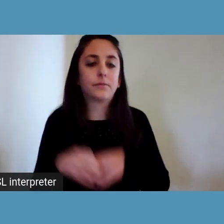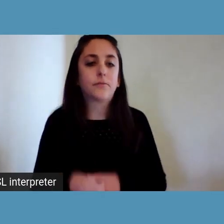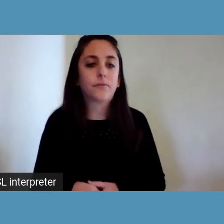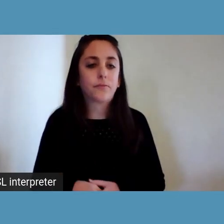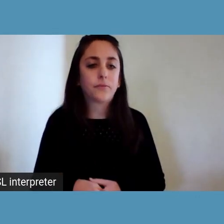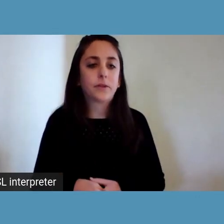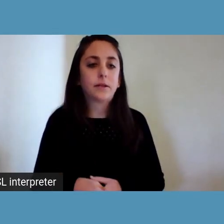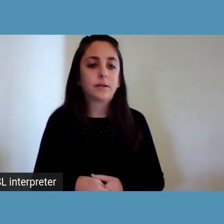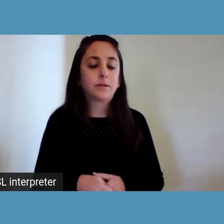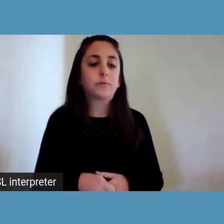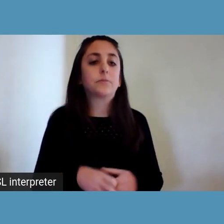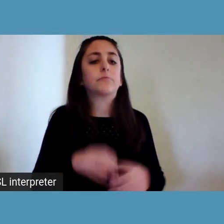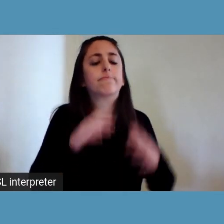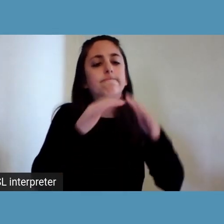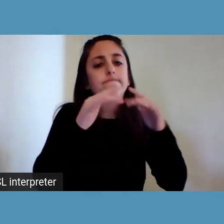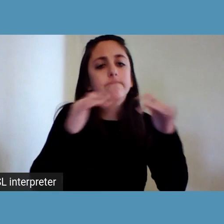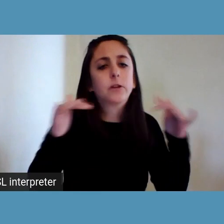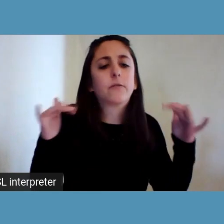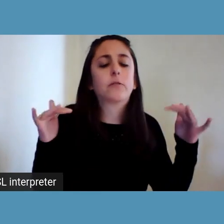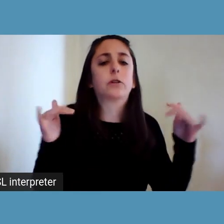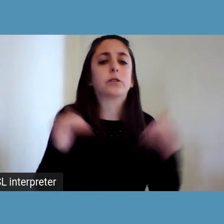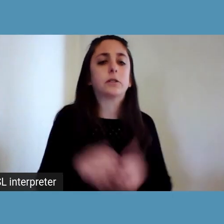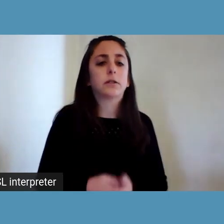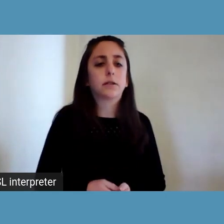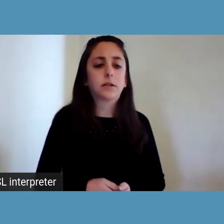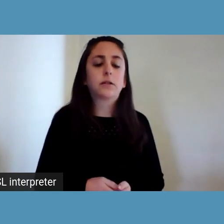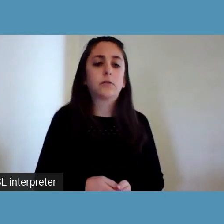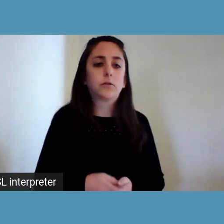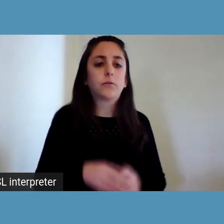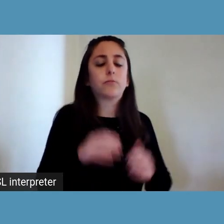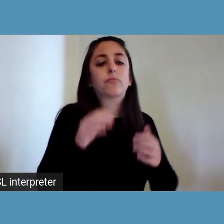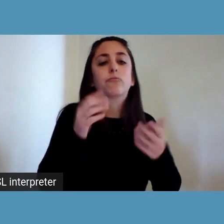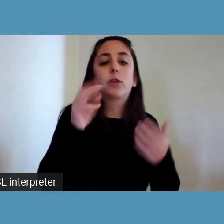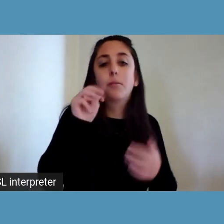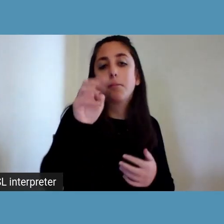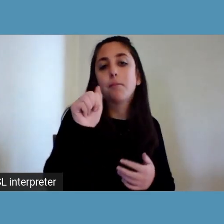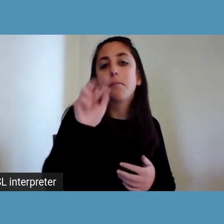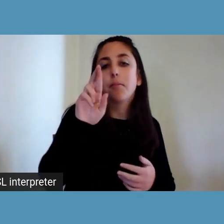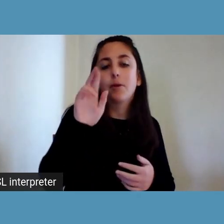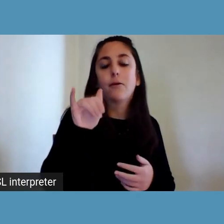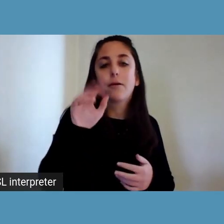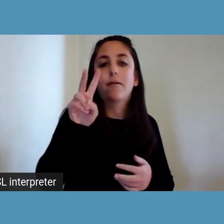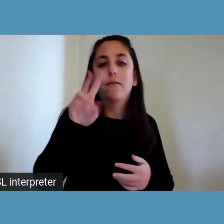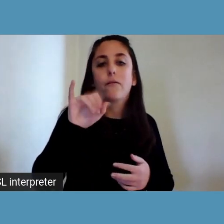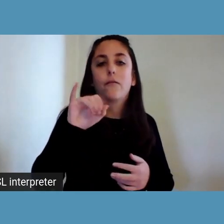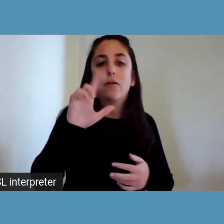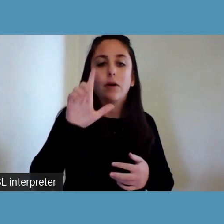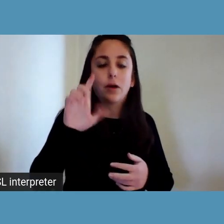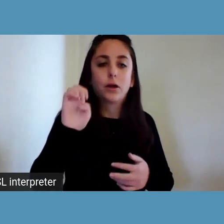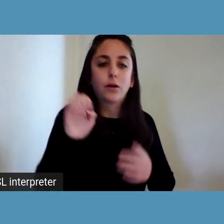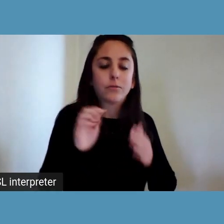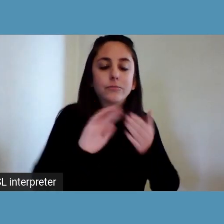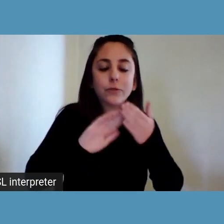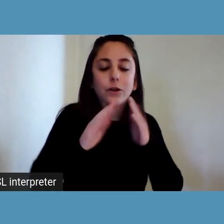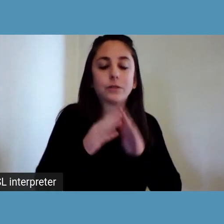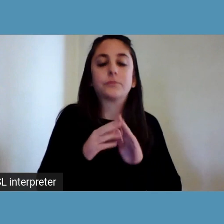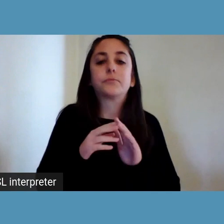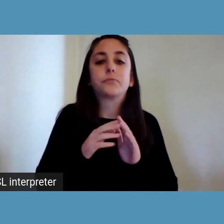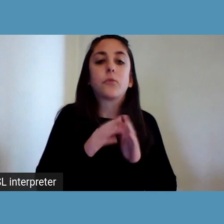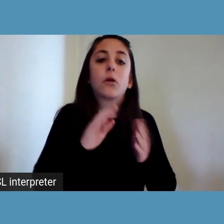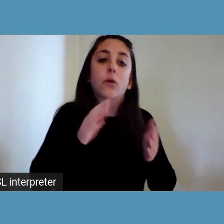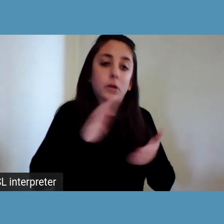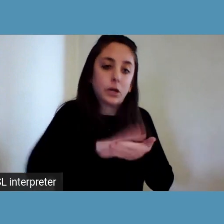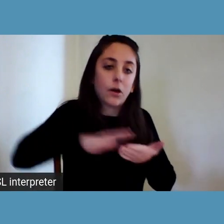serves on the diversity task force for the Maryville College Alumni Board. Emily Stone will be our second presenter.